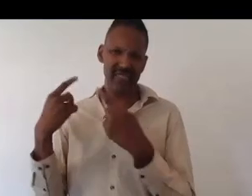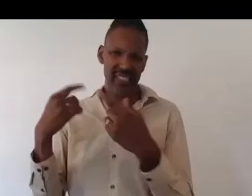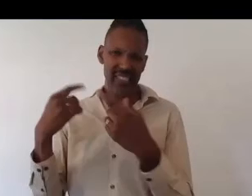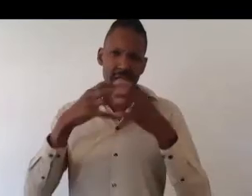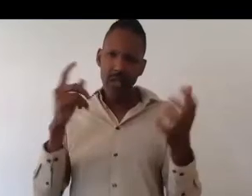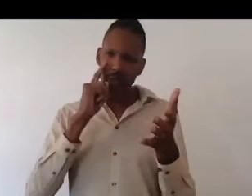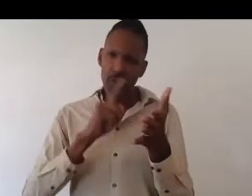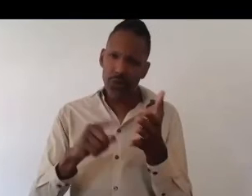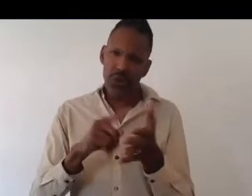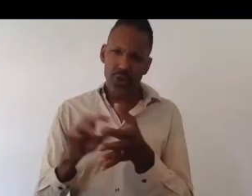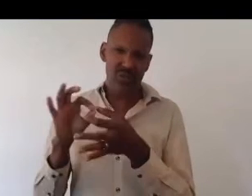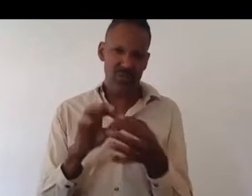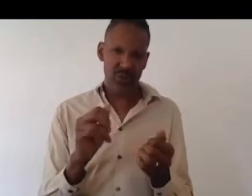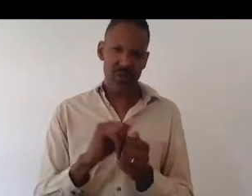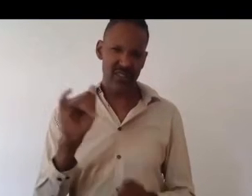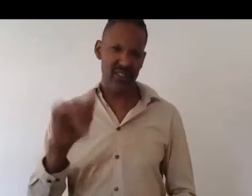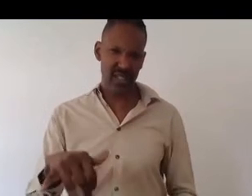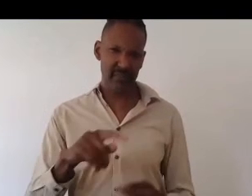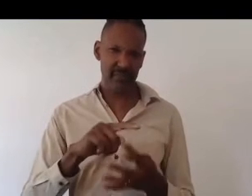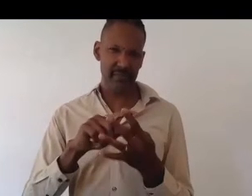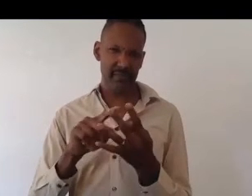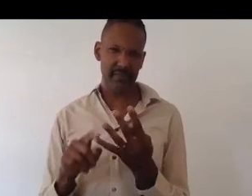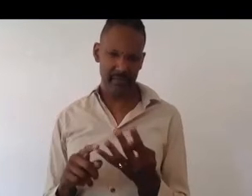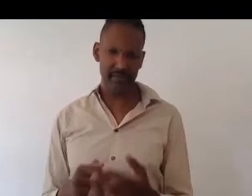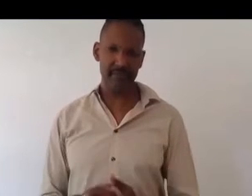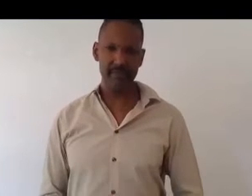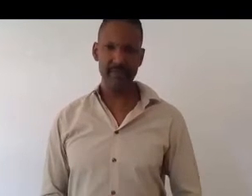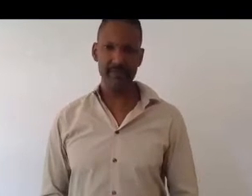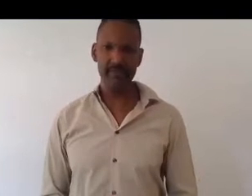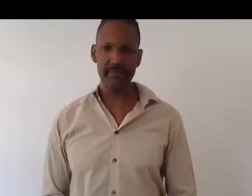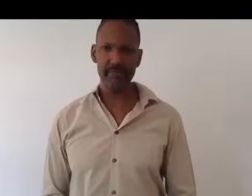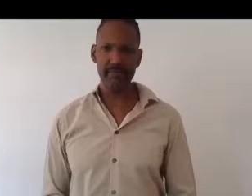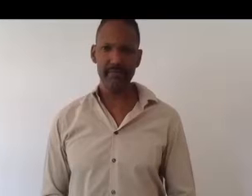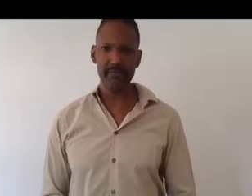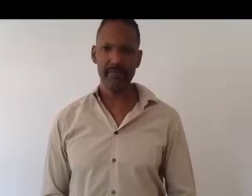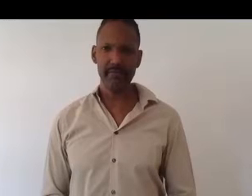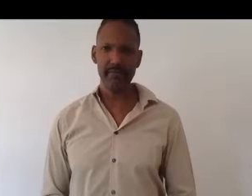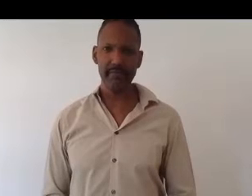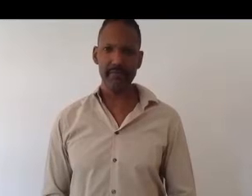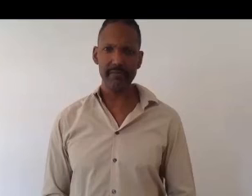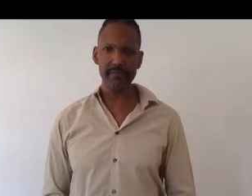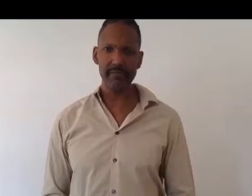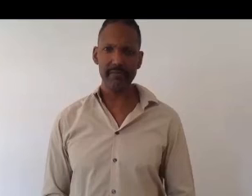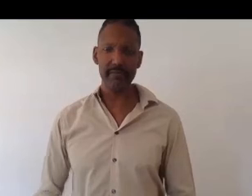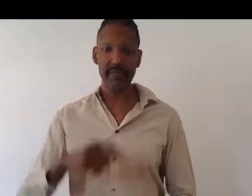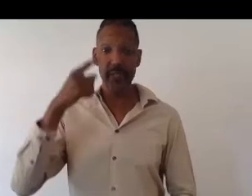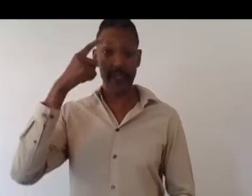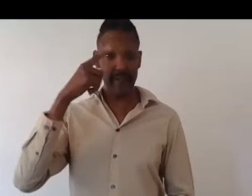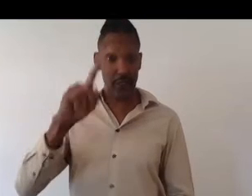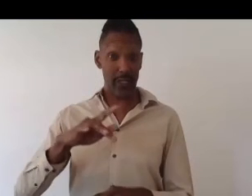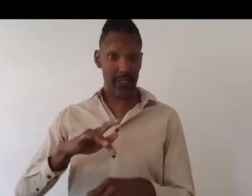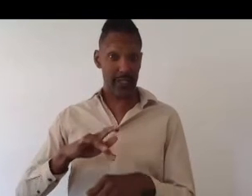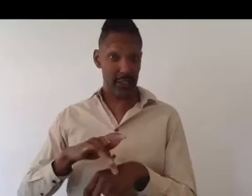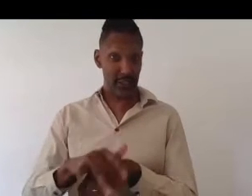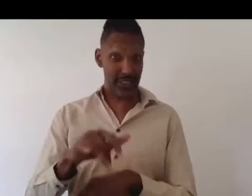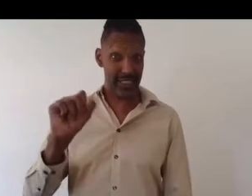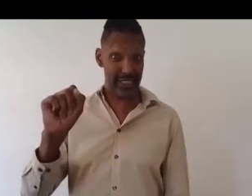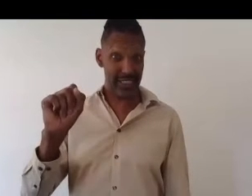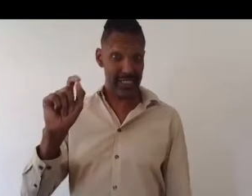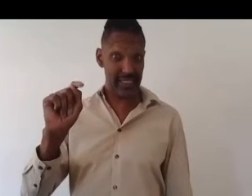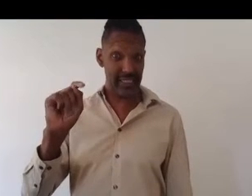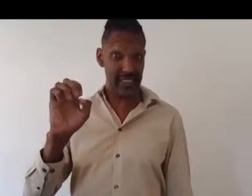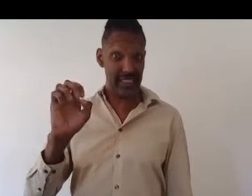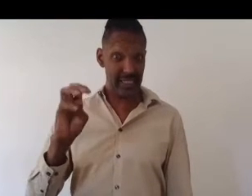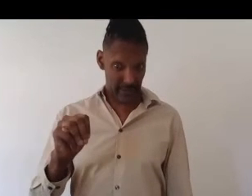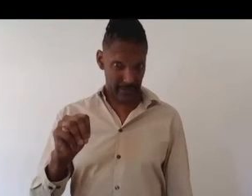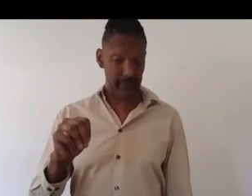to read about integrated STEM education as well. When I think about early STEM, I think it's helpful to think